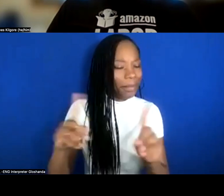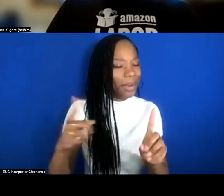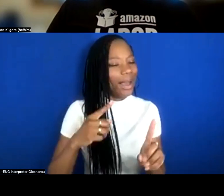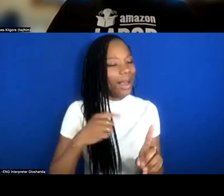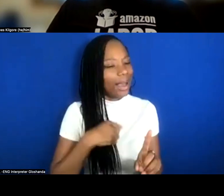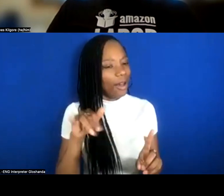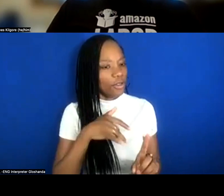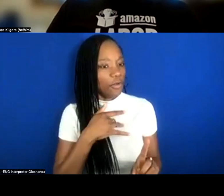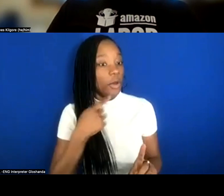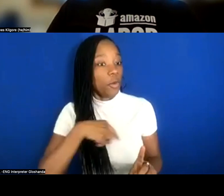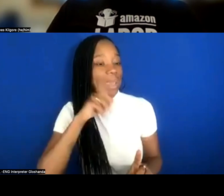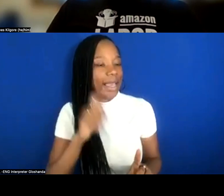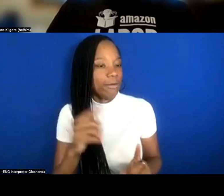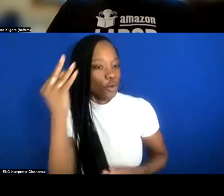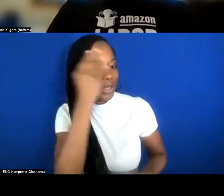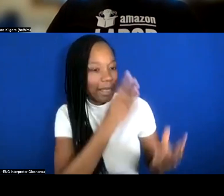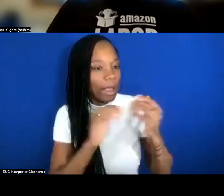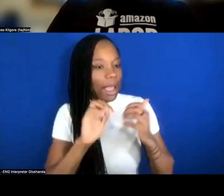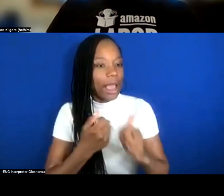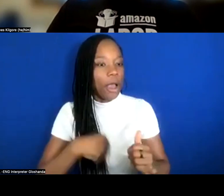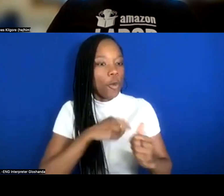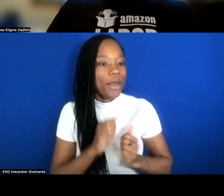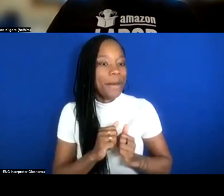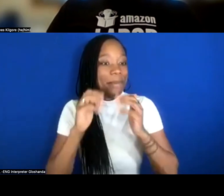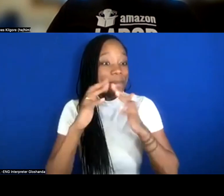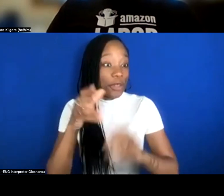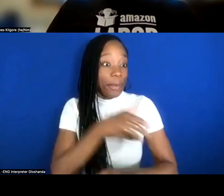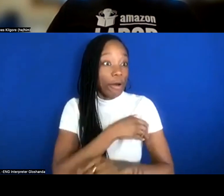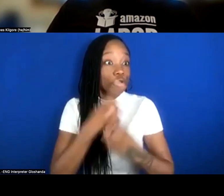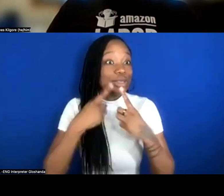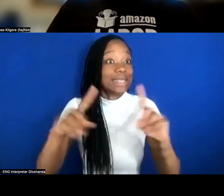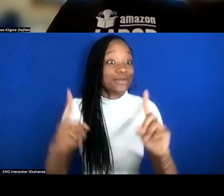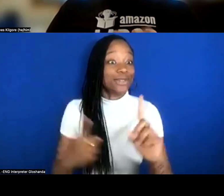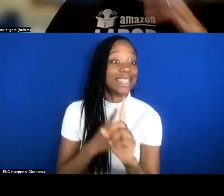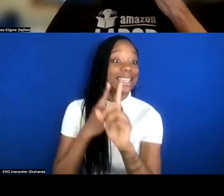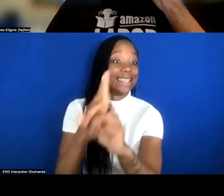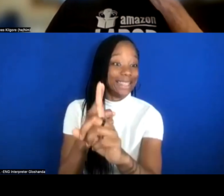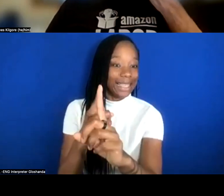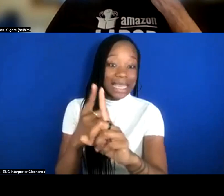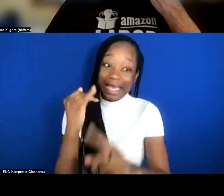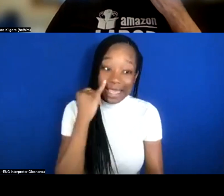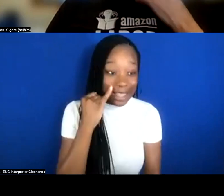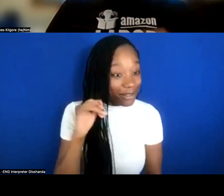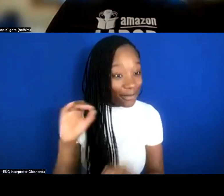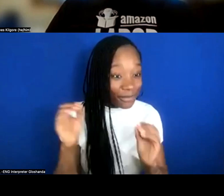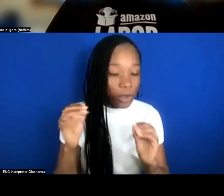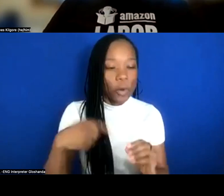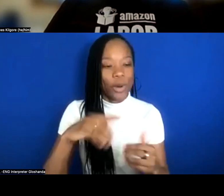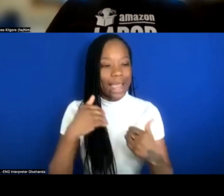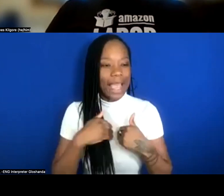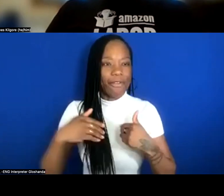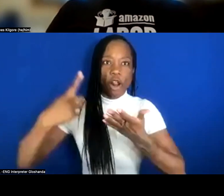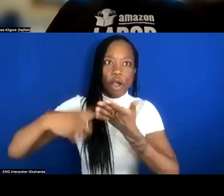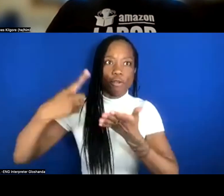about how are we building the power that we need to be able to get there? Because if not, it's like we're having an air war conversation, but